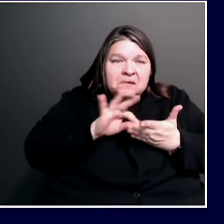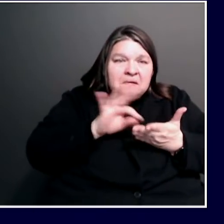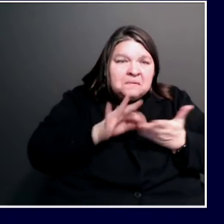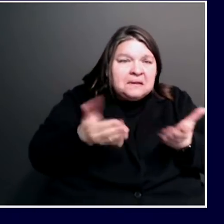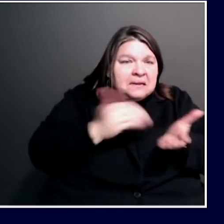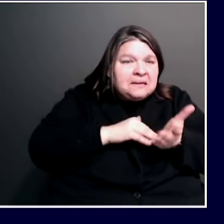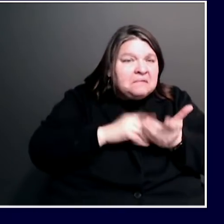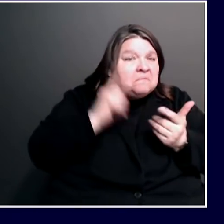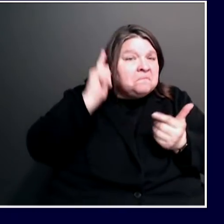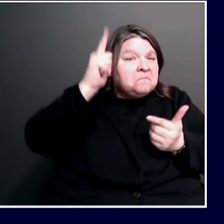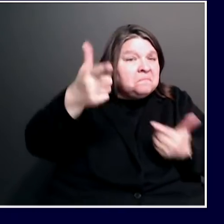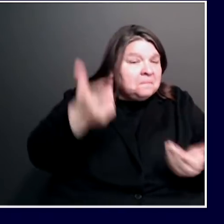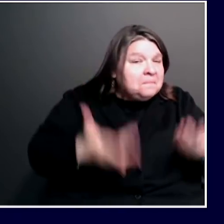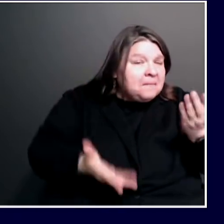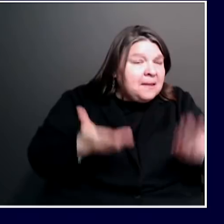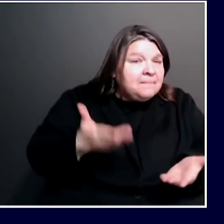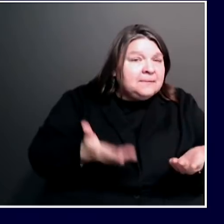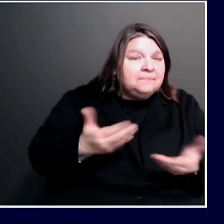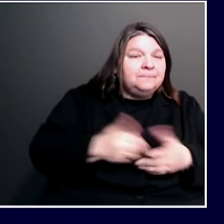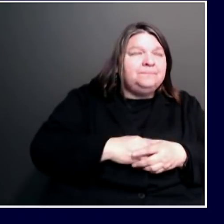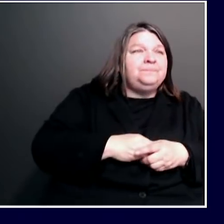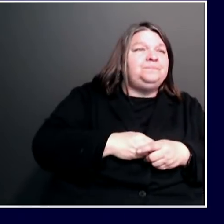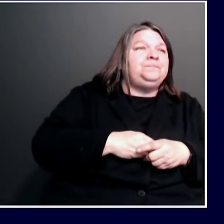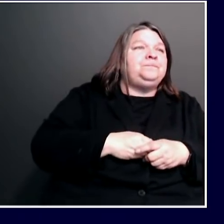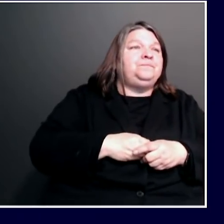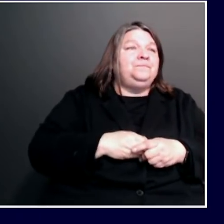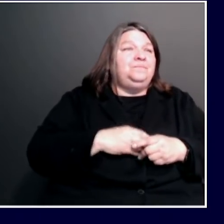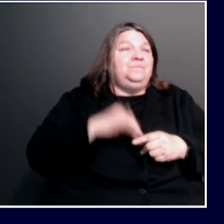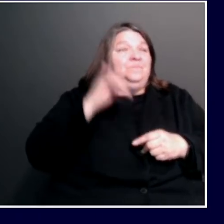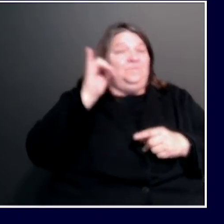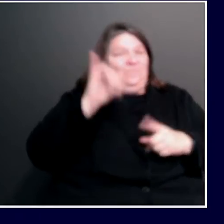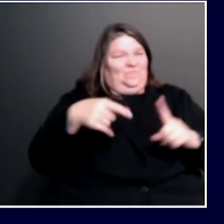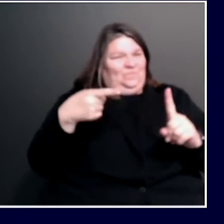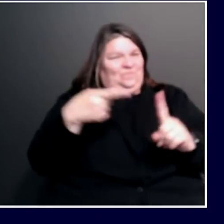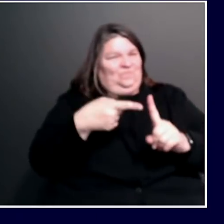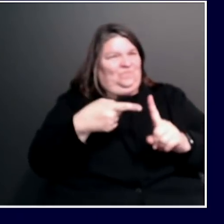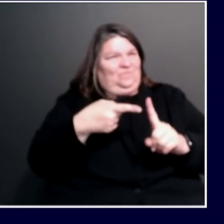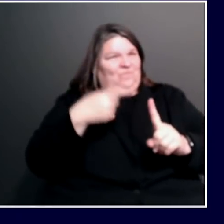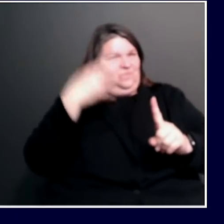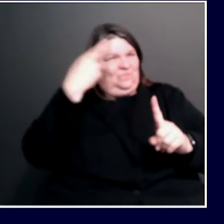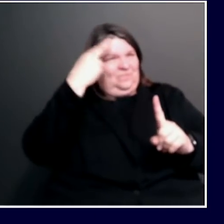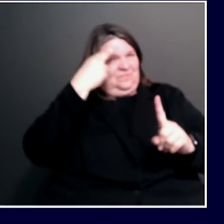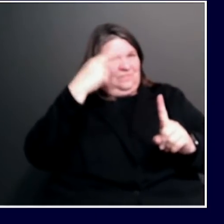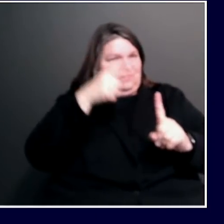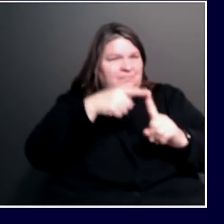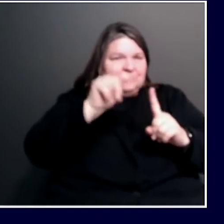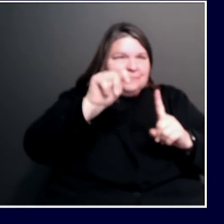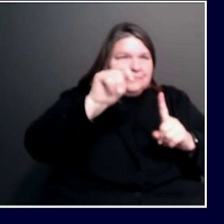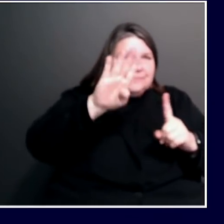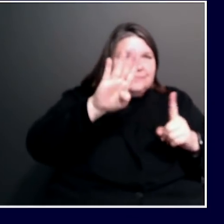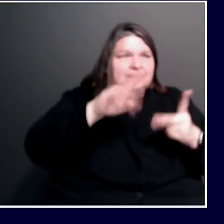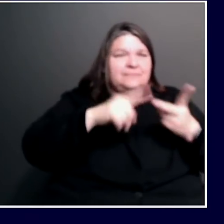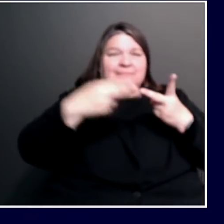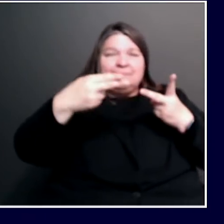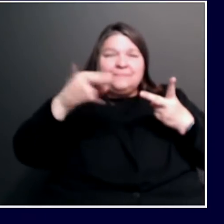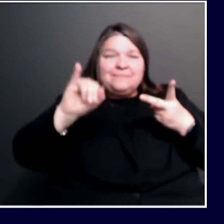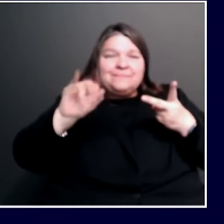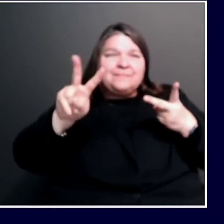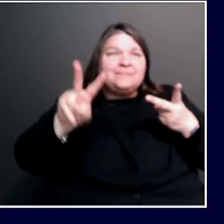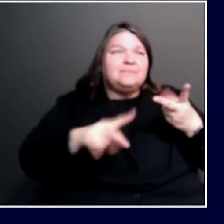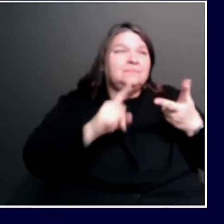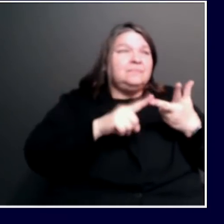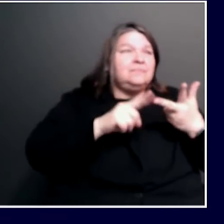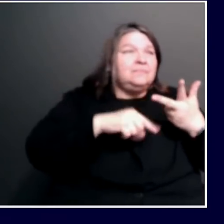value. That mirrors why we do contact tracing for tuberculosis, HIV, hepatitis, and